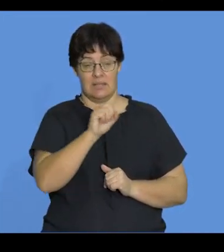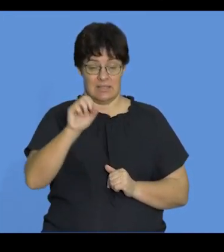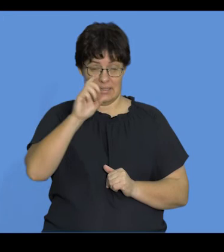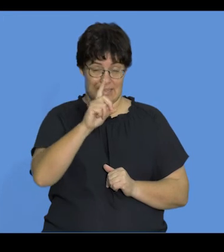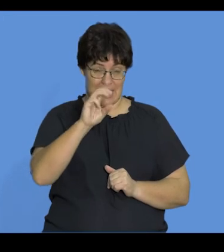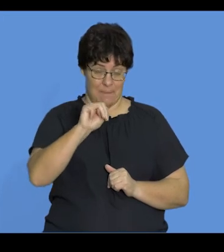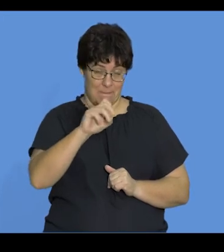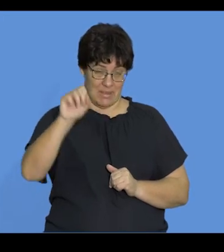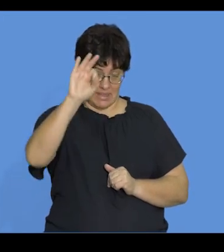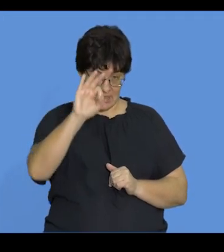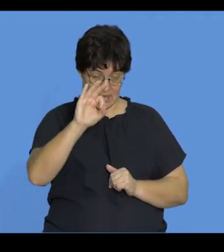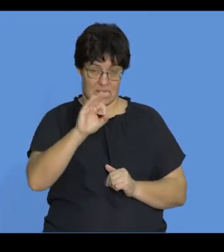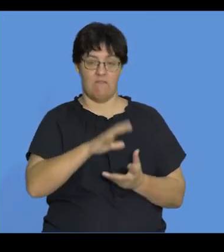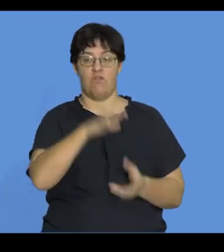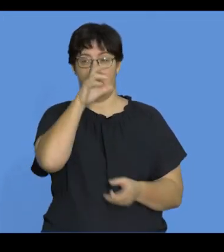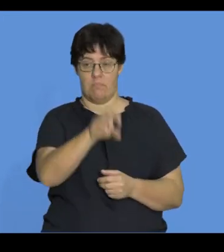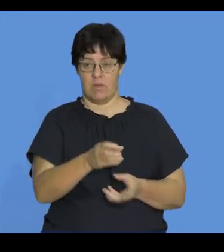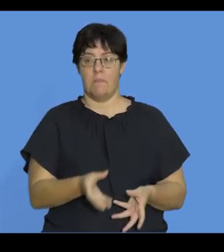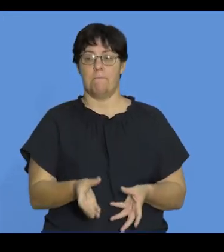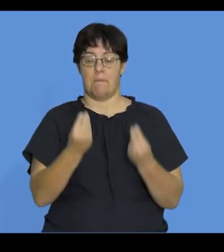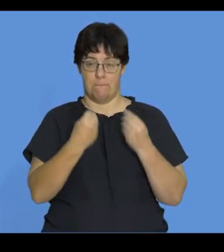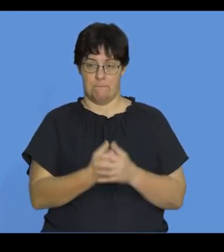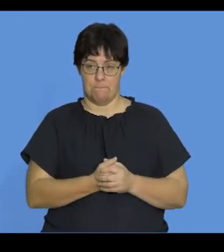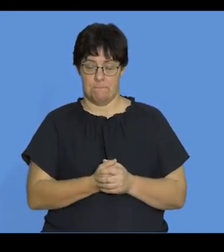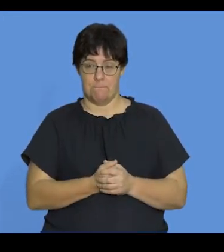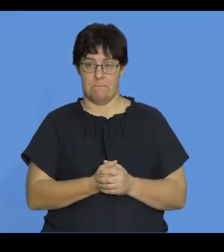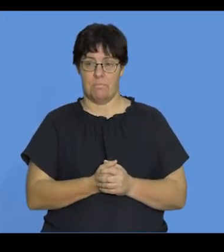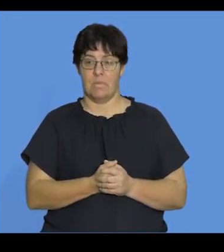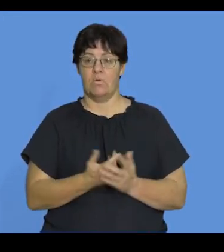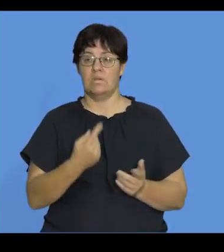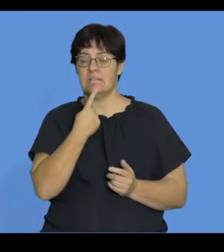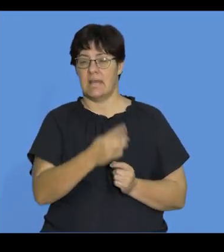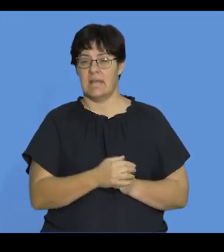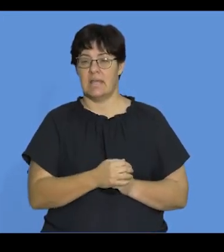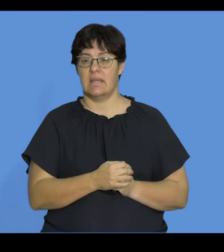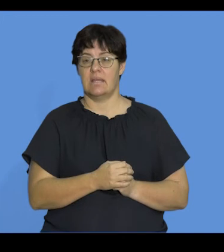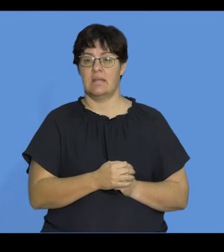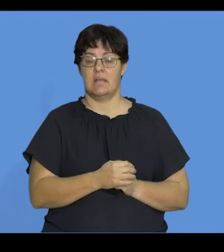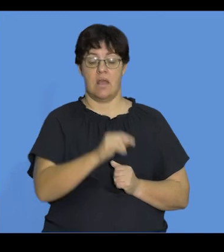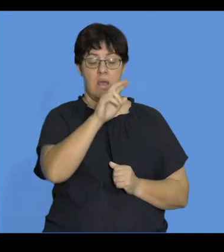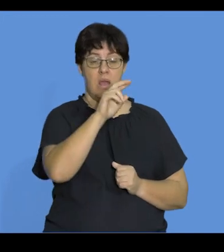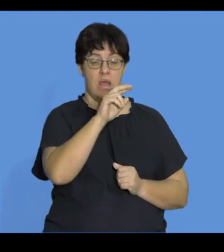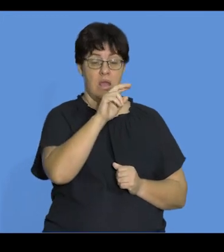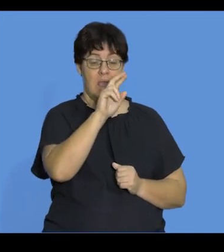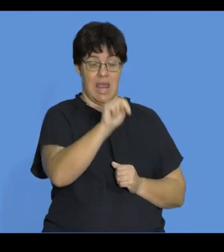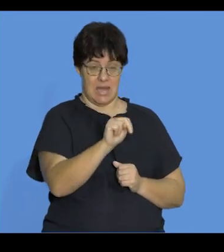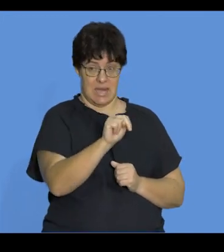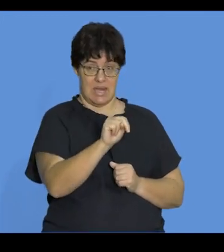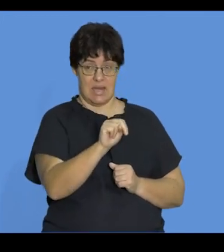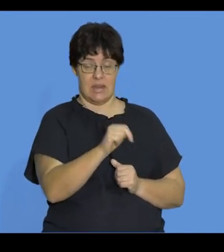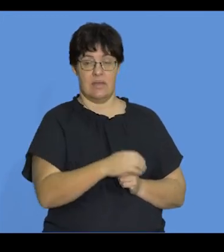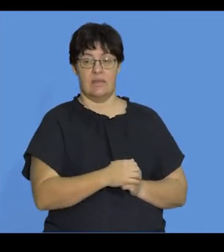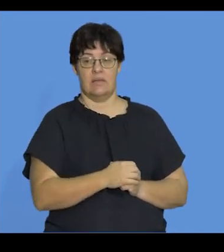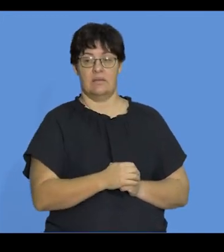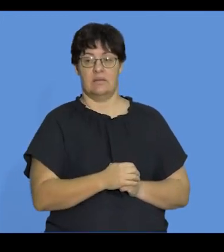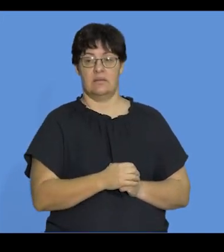the volume of the carbon dioxide gas that was collected. So in other words, we'll say moles of carbon,